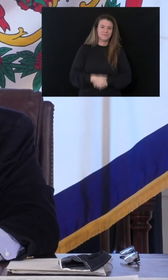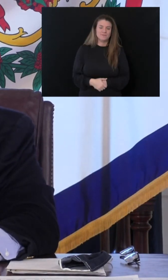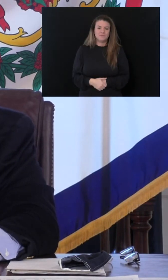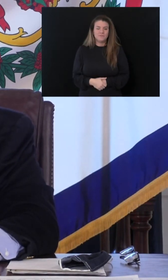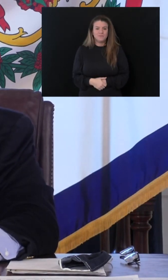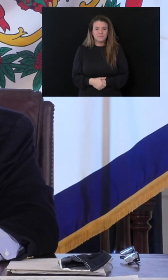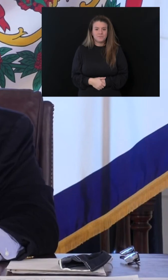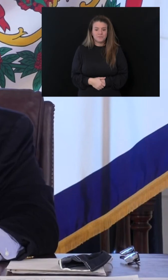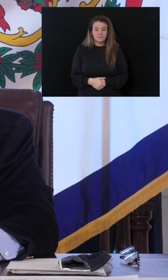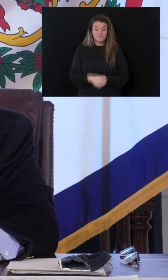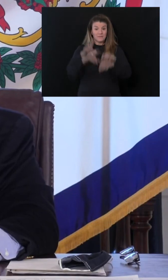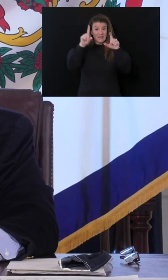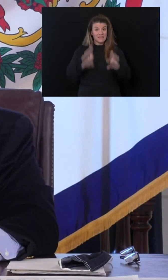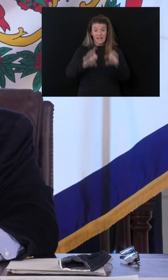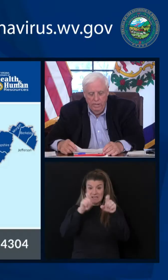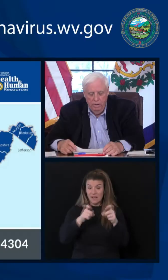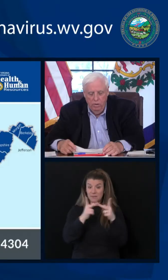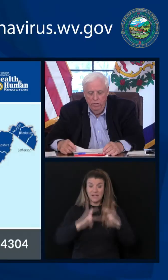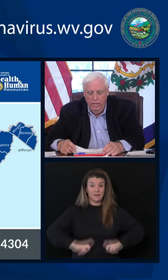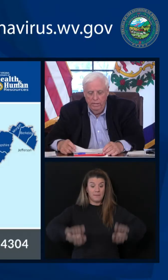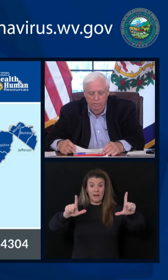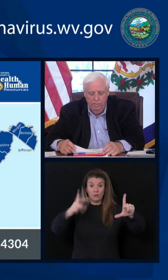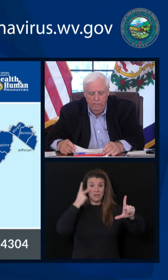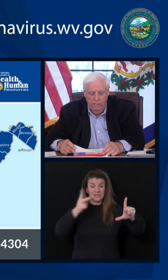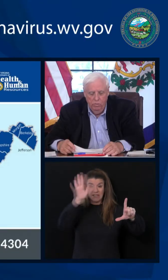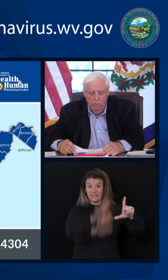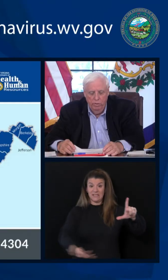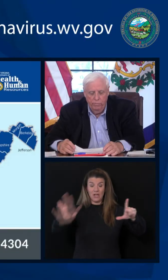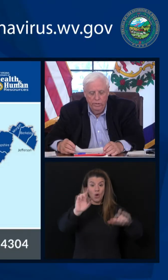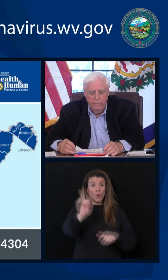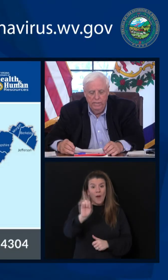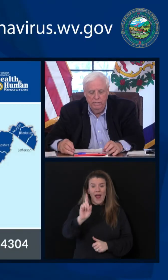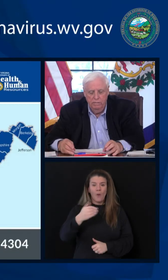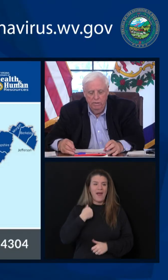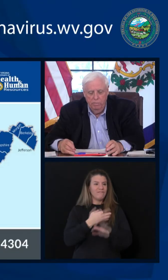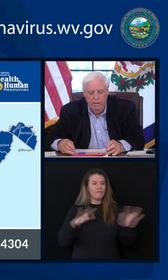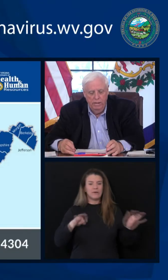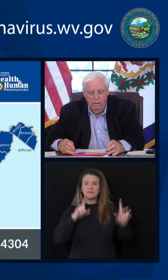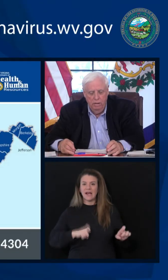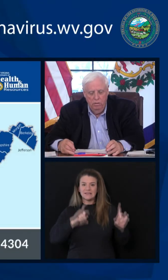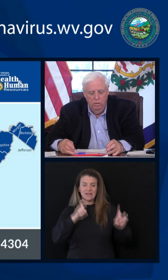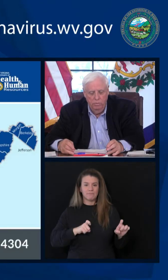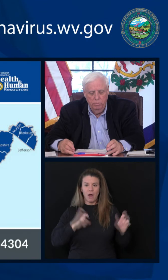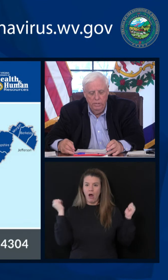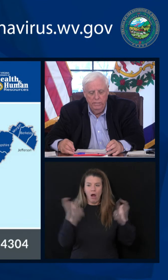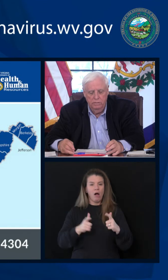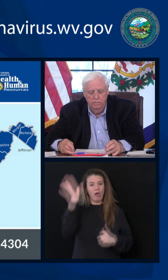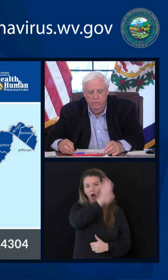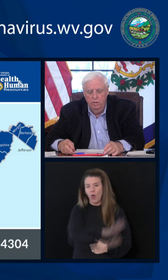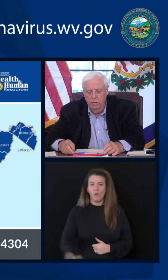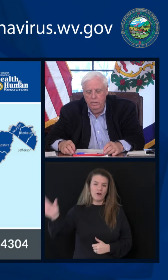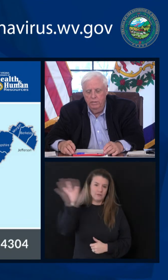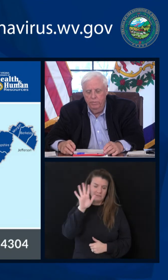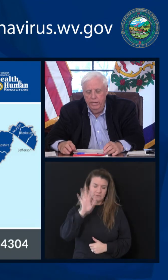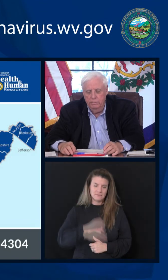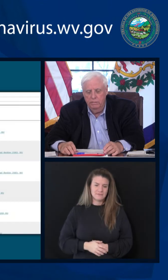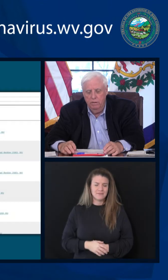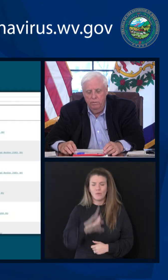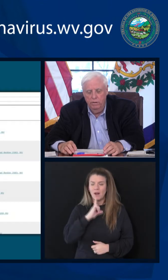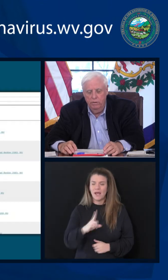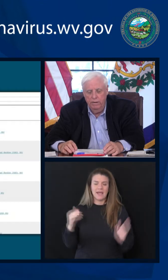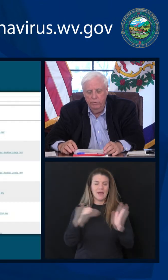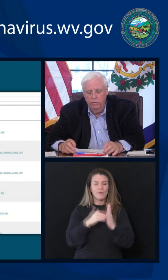All the testing sites are up there. You've got all that and everything where we free test everybody all over the place. And, again, thanks